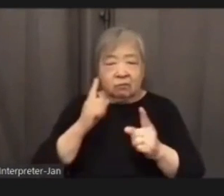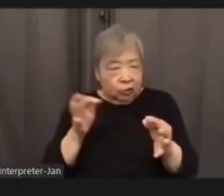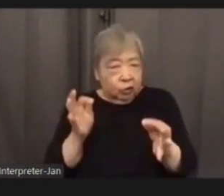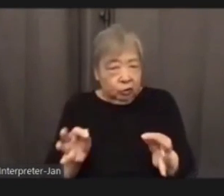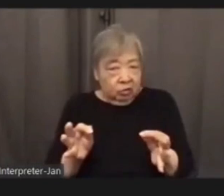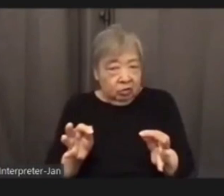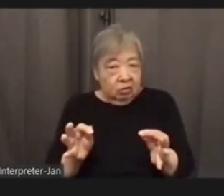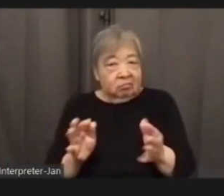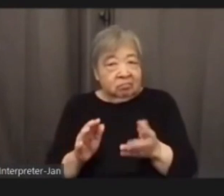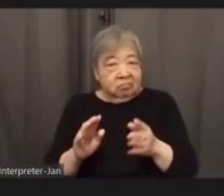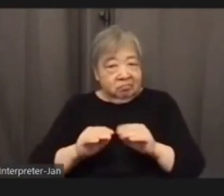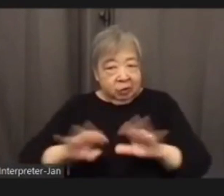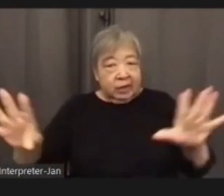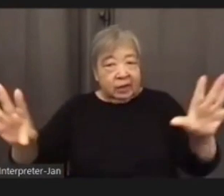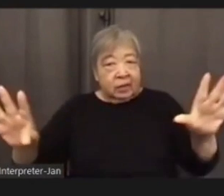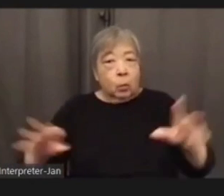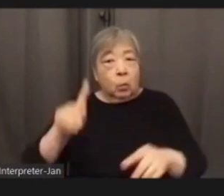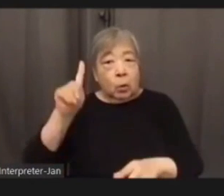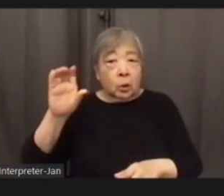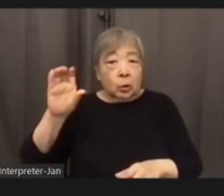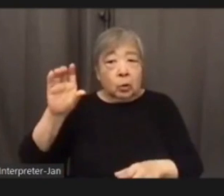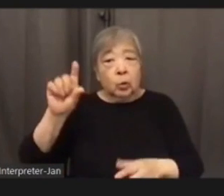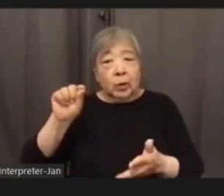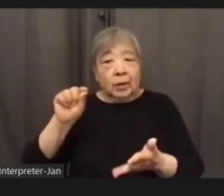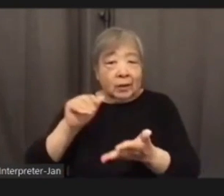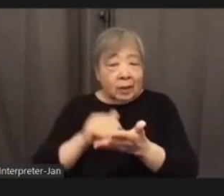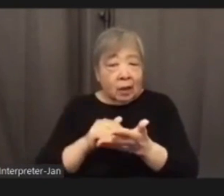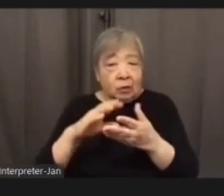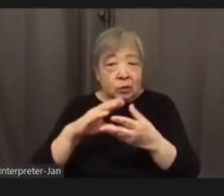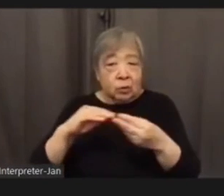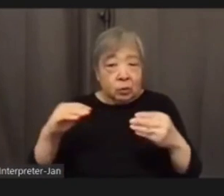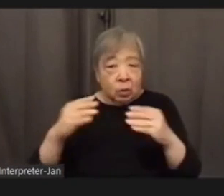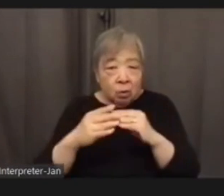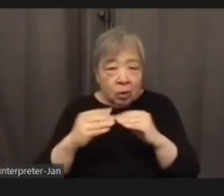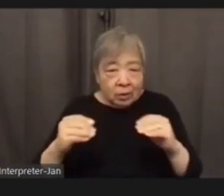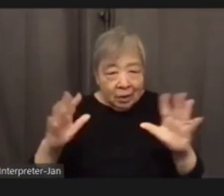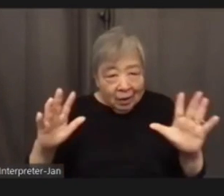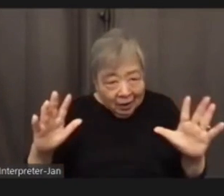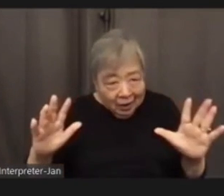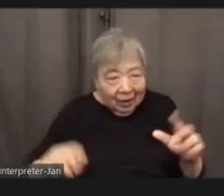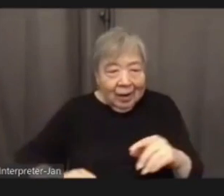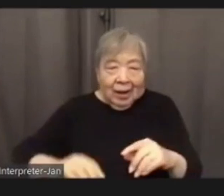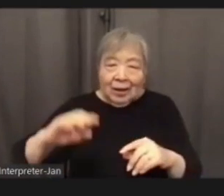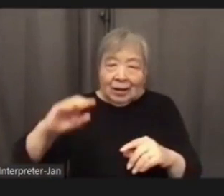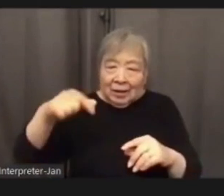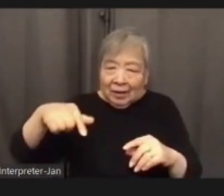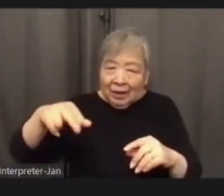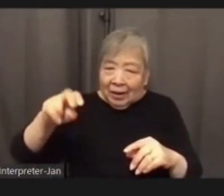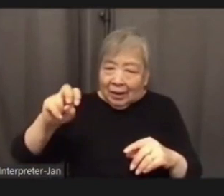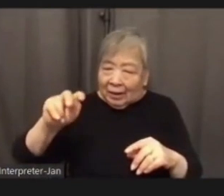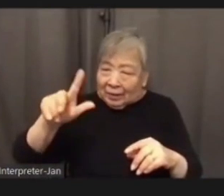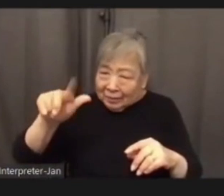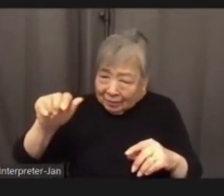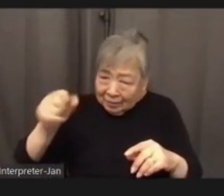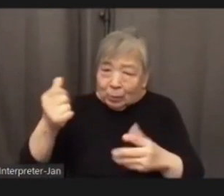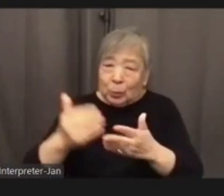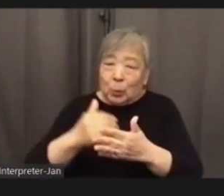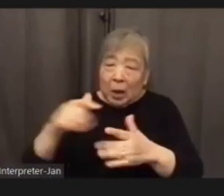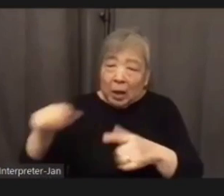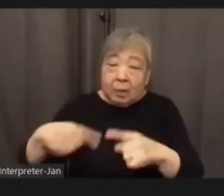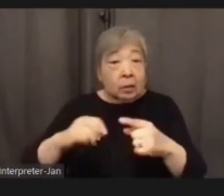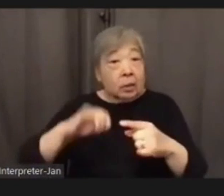For sure, the release of this album, 120,000 Stories, you know, and Quetzal's new album, and the June release